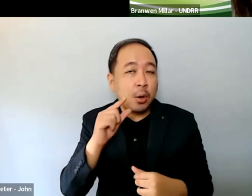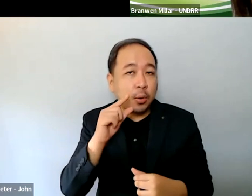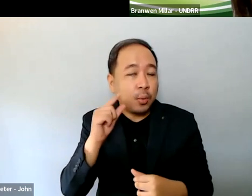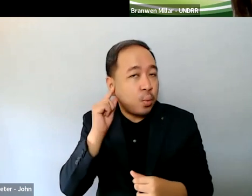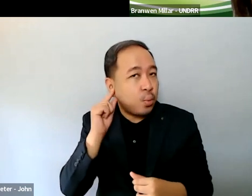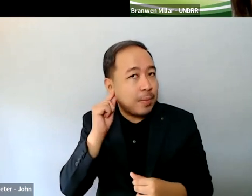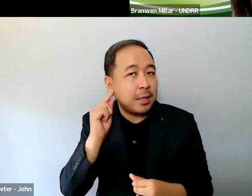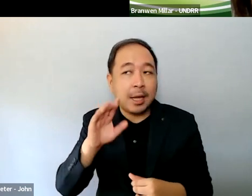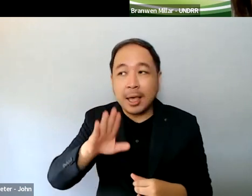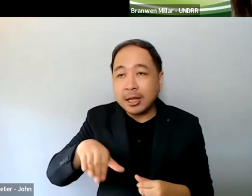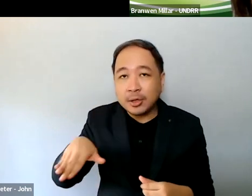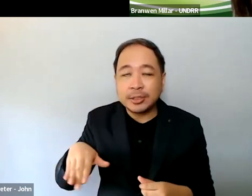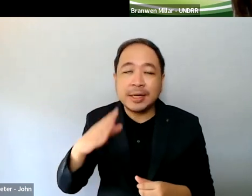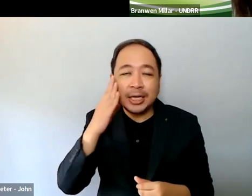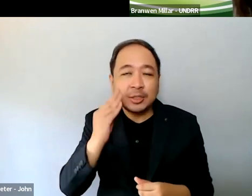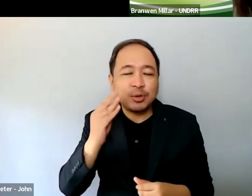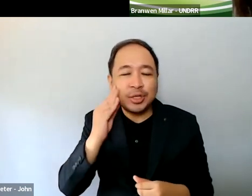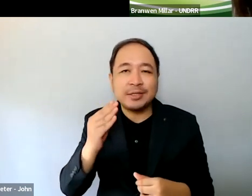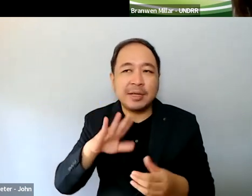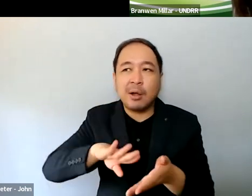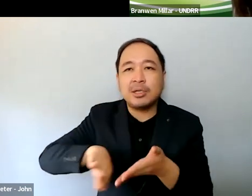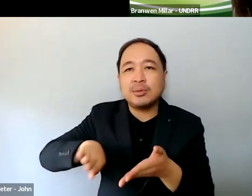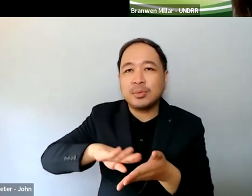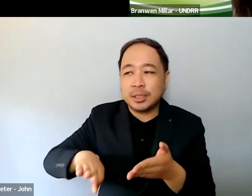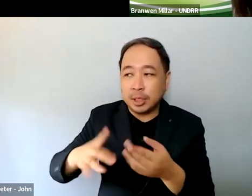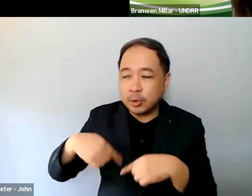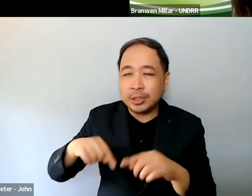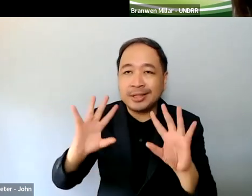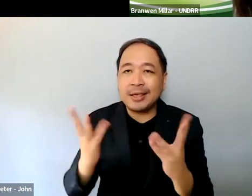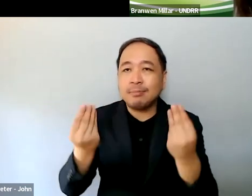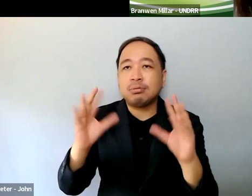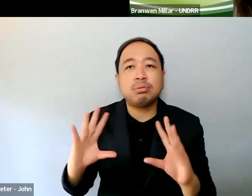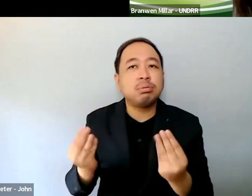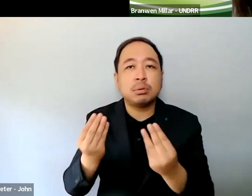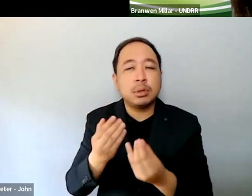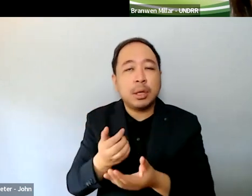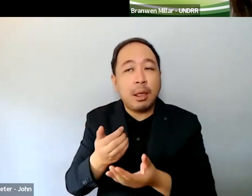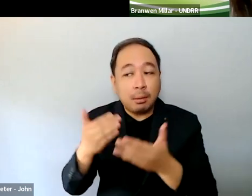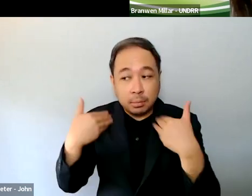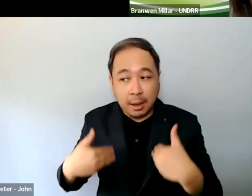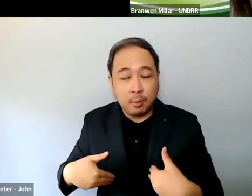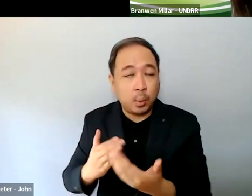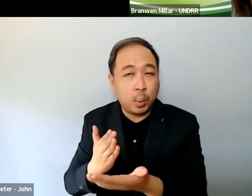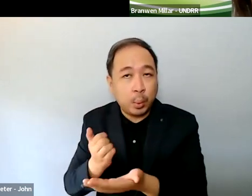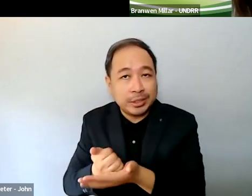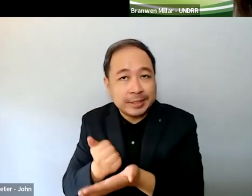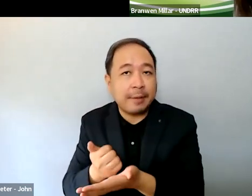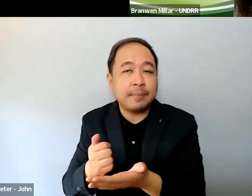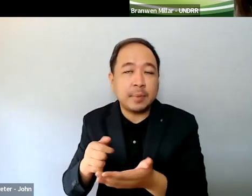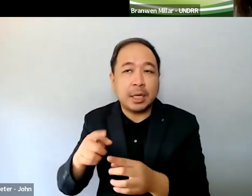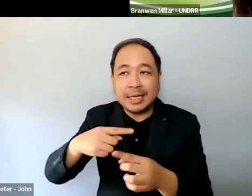during the times of climate-related disasters and humanitarian crisis because of SRHR is least prioritized in humanitarian settings.